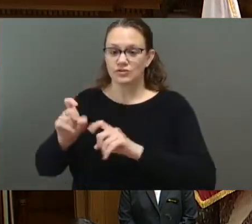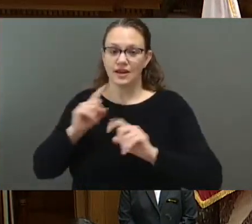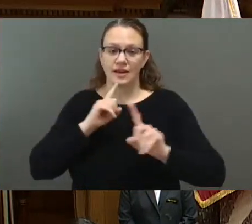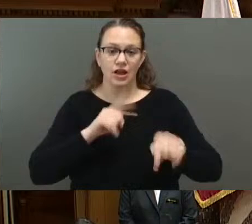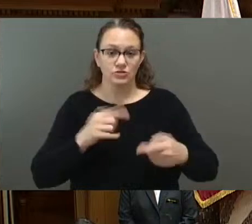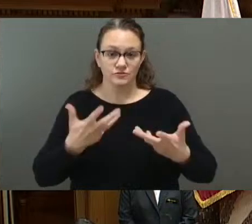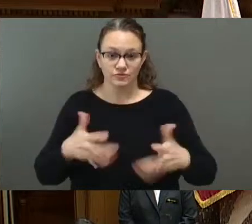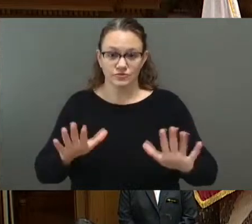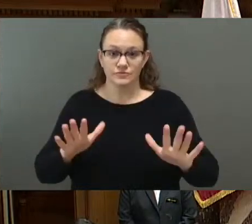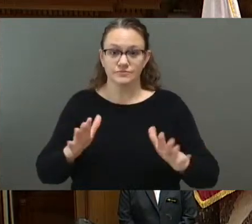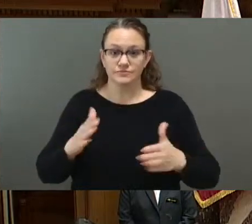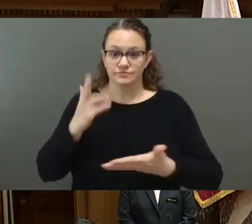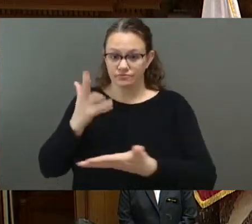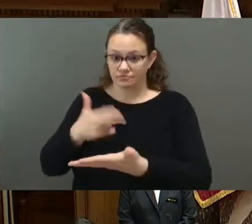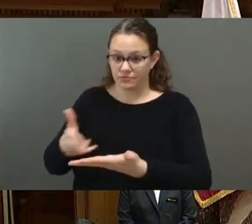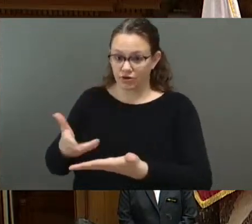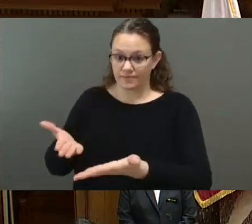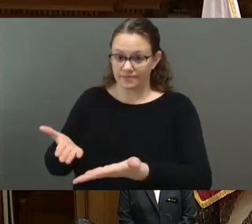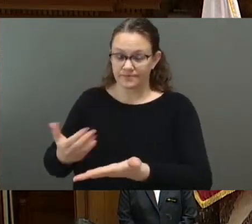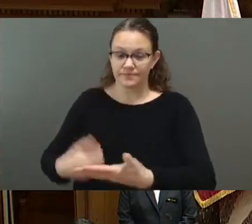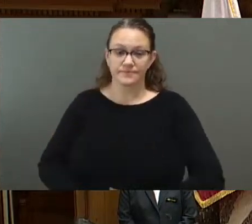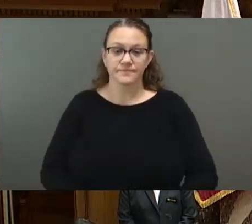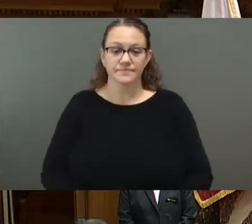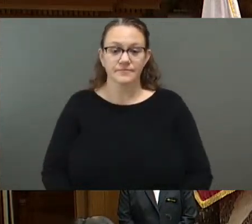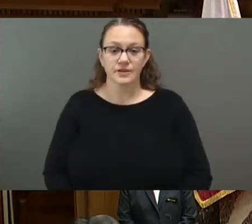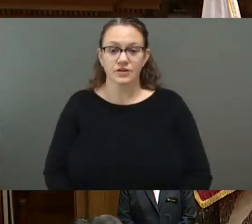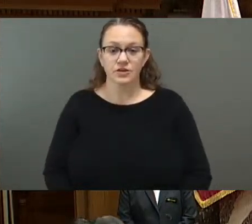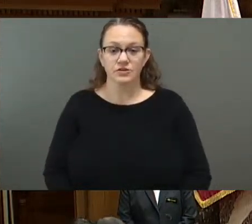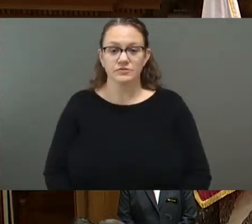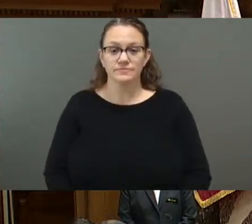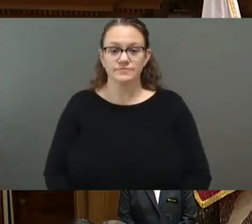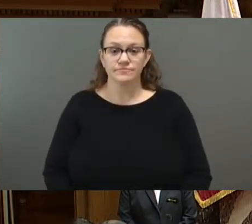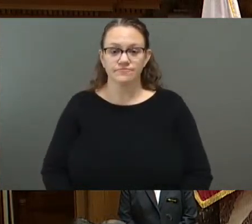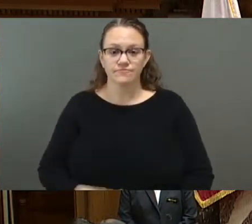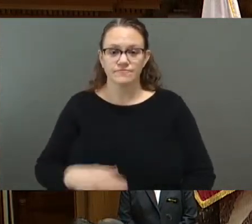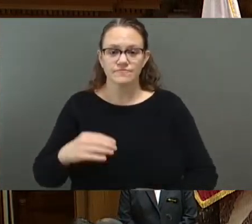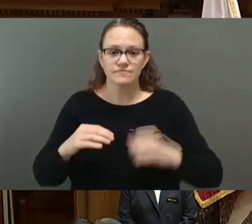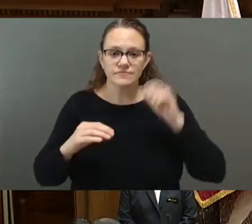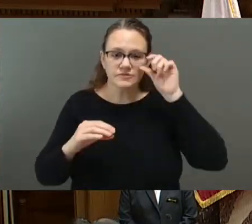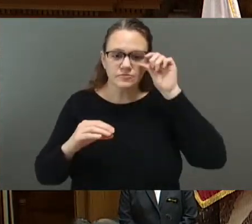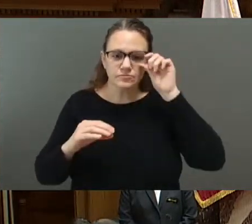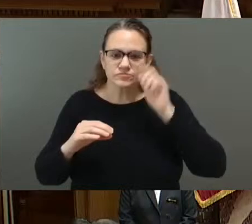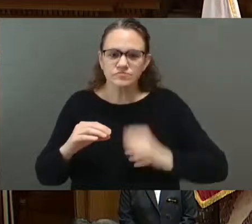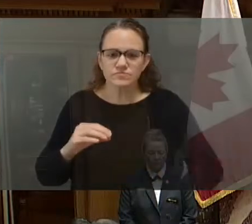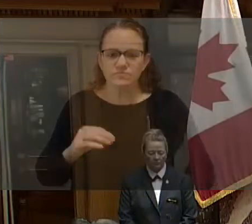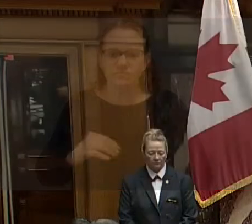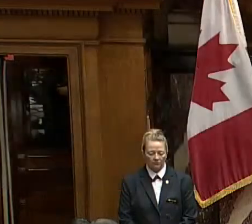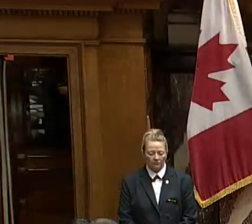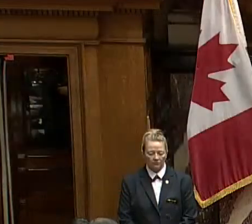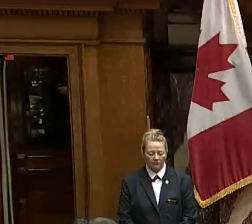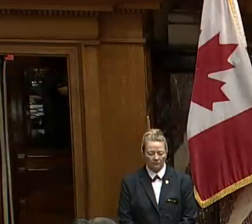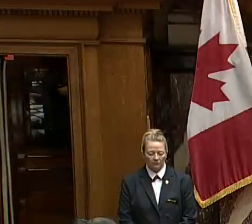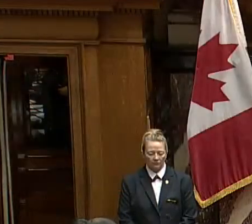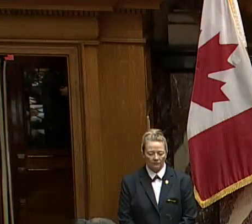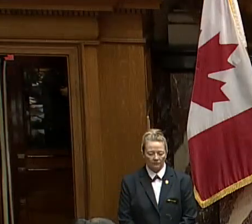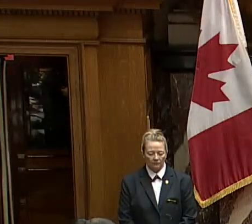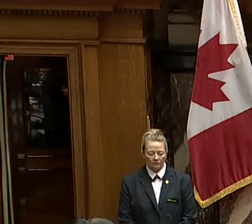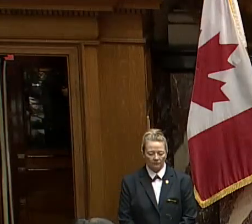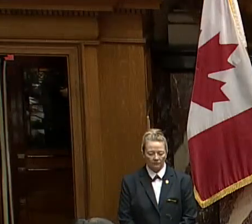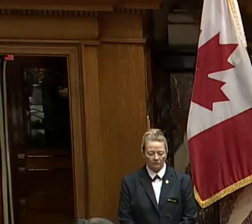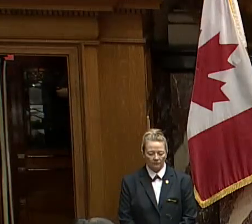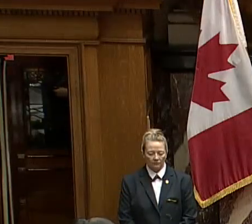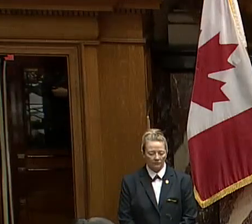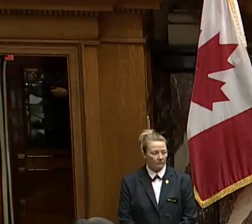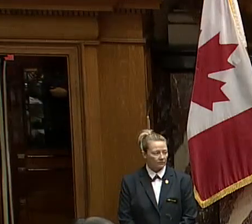Orders of the day. Government House Leader. Thank you, Honourable Speaker. In the main chamber, call Committee of the Whole, Bill 24, Energy Statutes Amendment